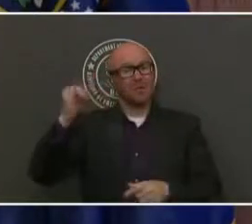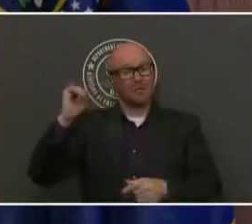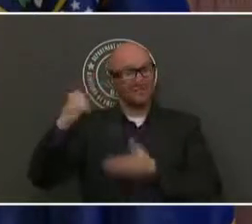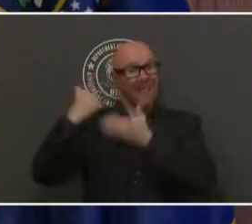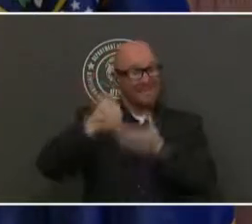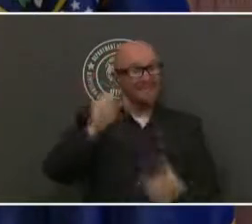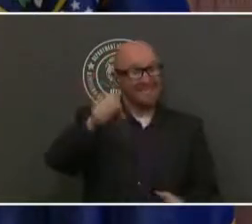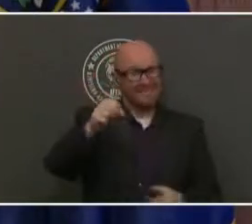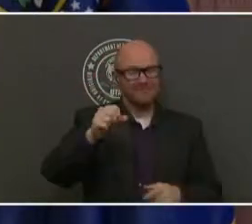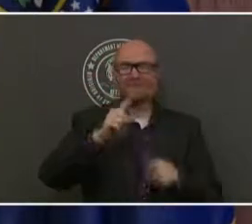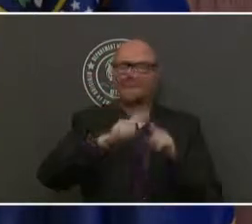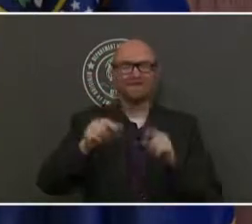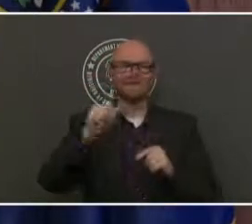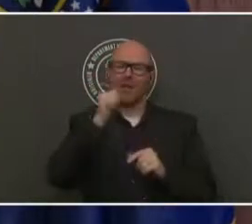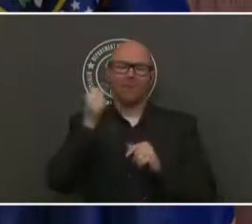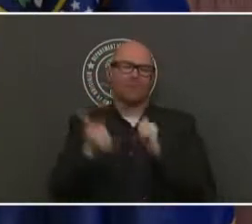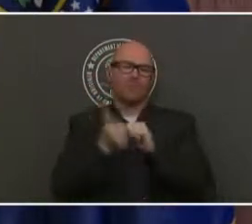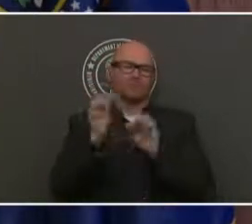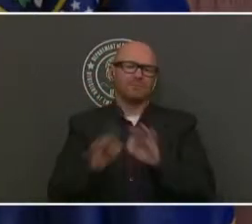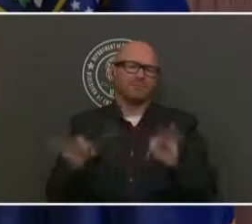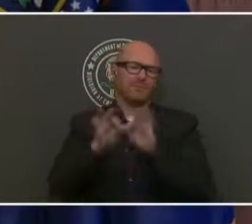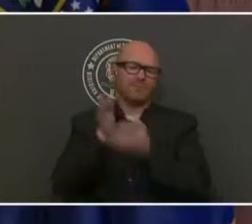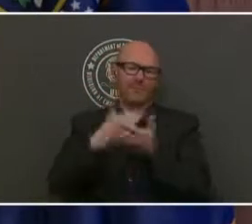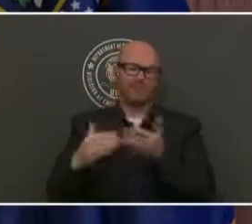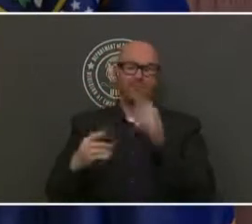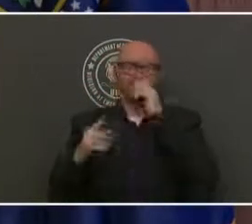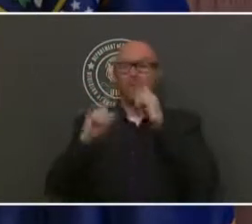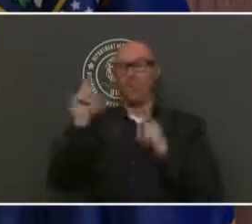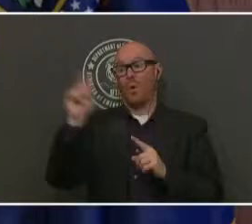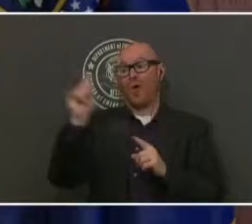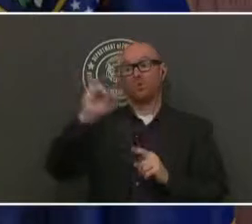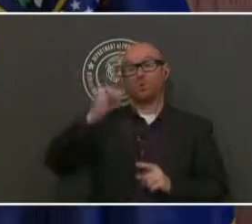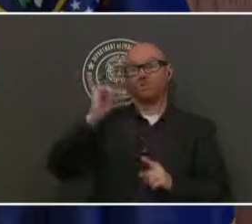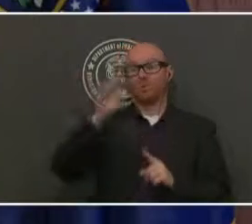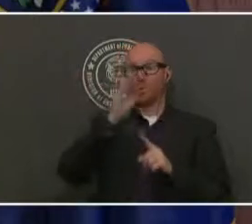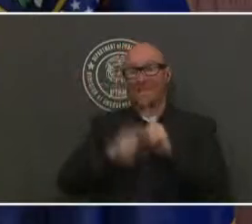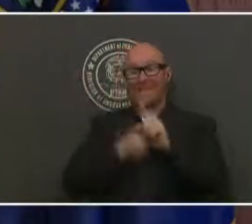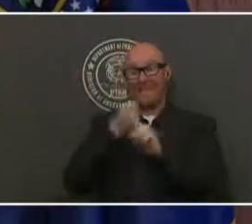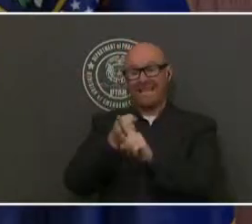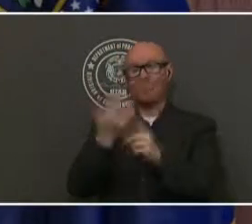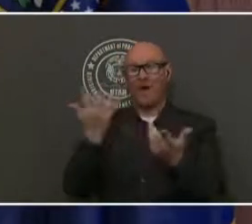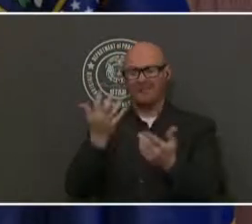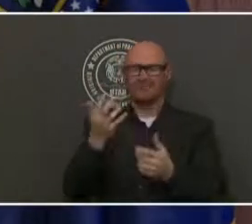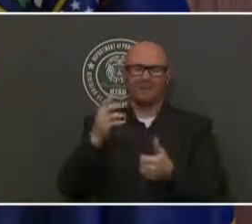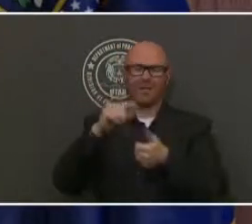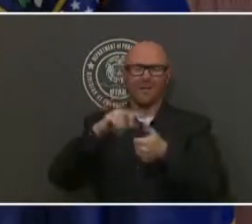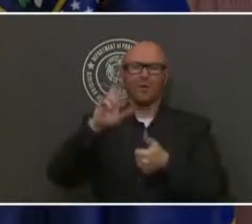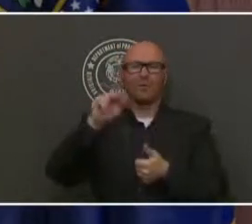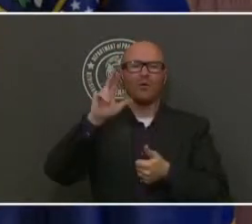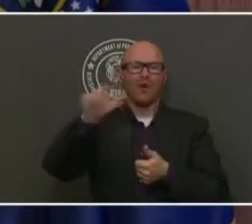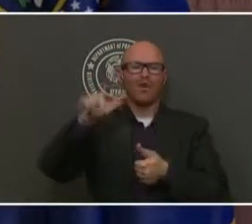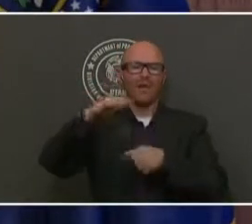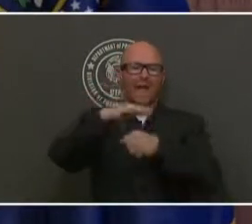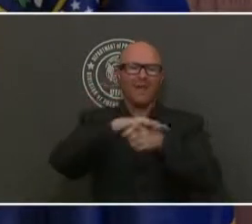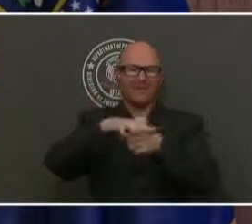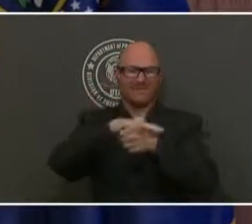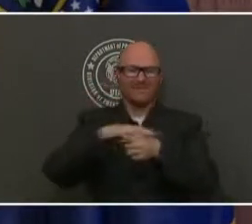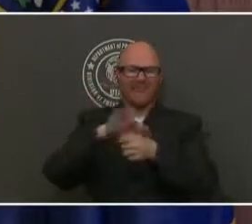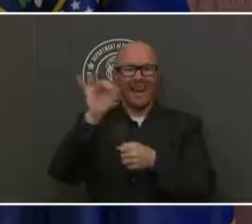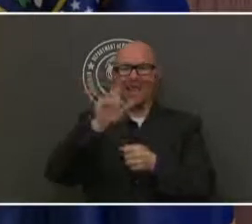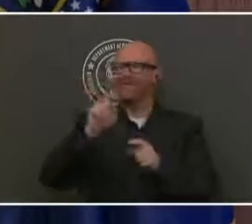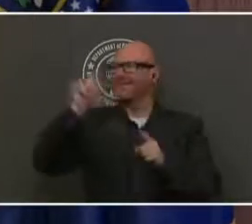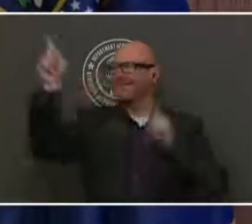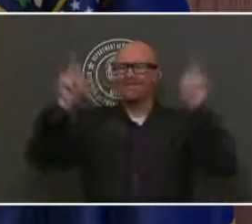important piece. Where it could slow things down is in helping to close some of those gaps that we we talked about in harder to reach